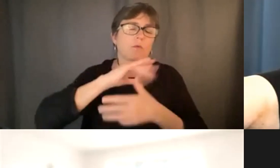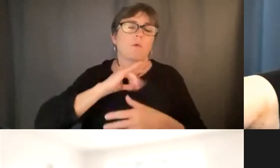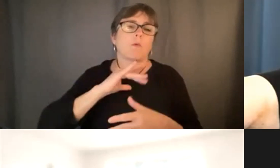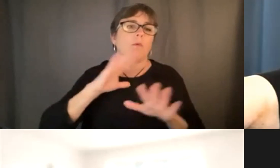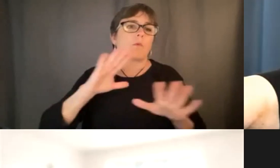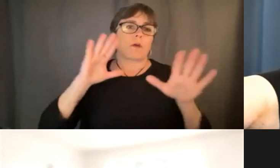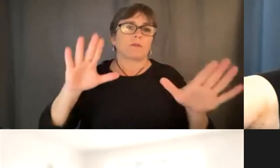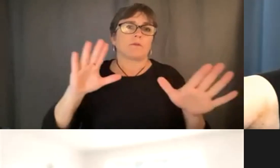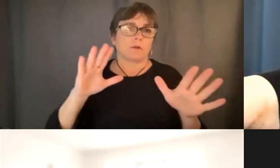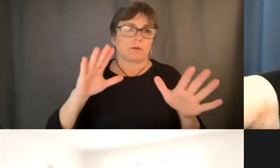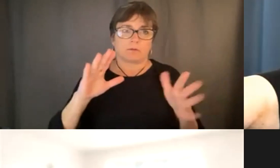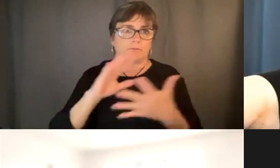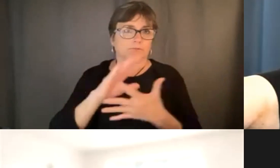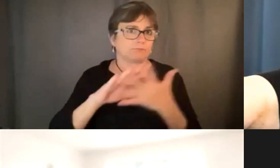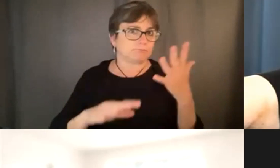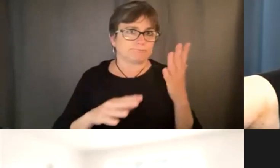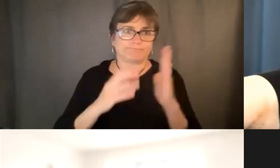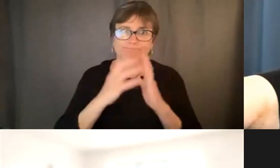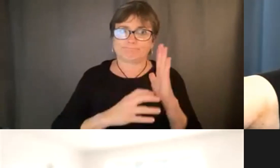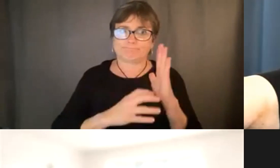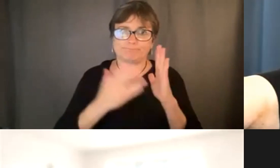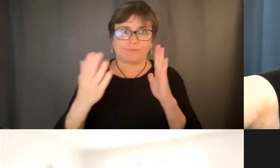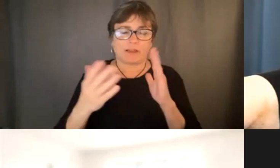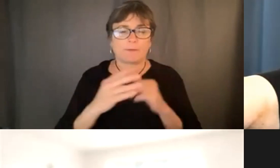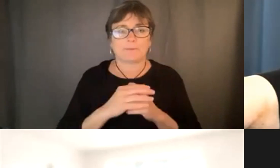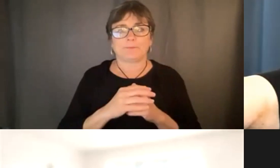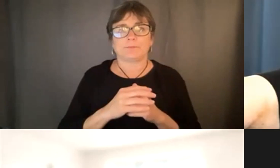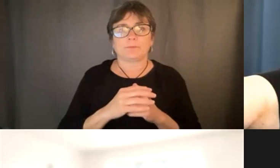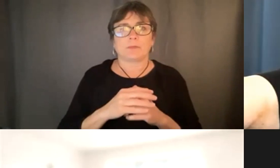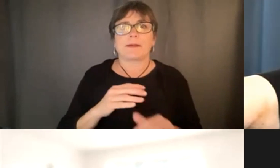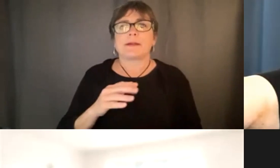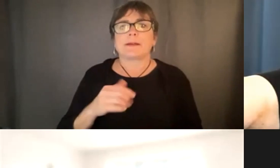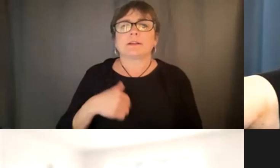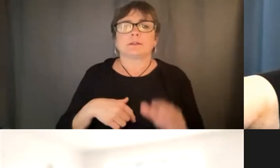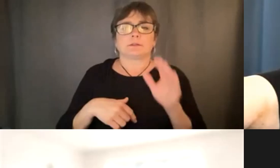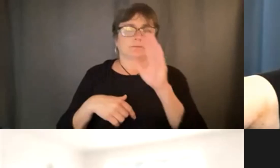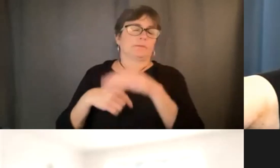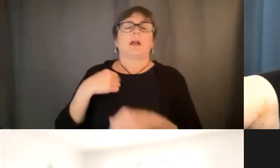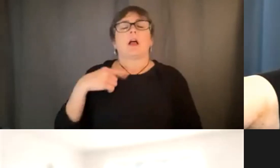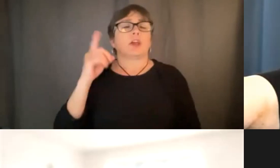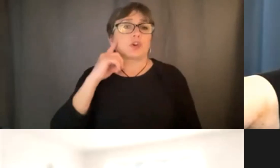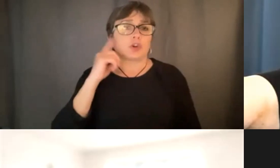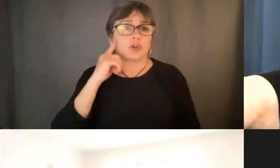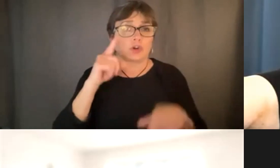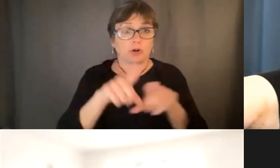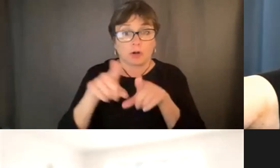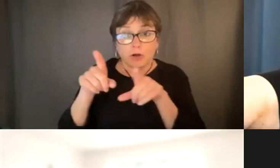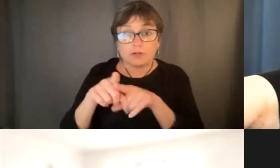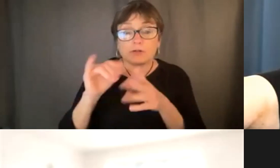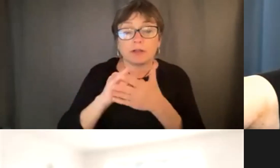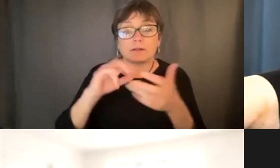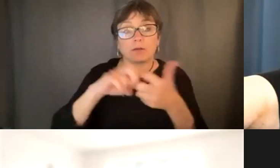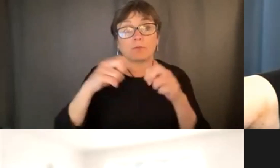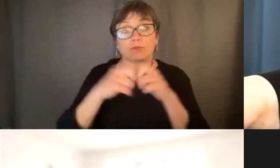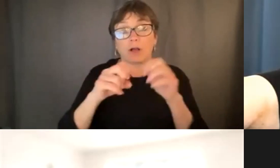And I'm looking, Jerry, I just saw, or I heard that as well, that their problem solving is developed by